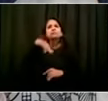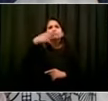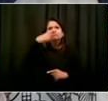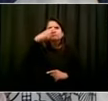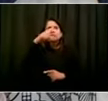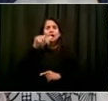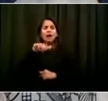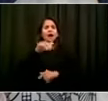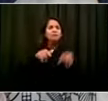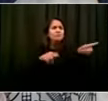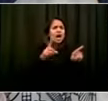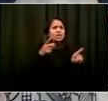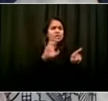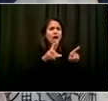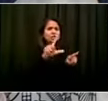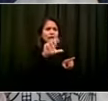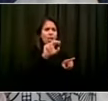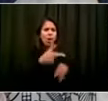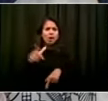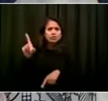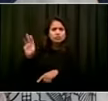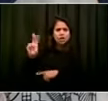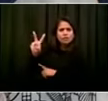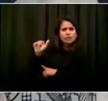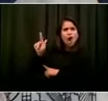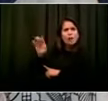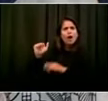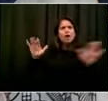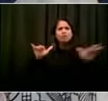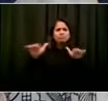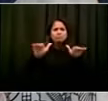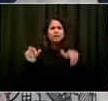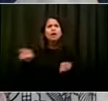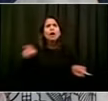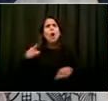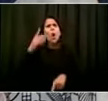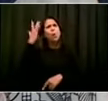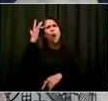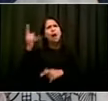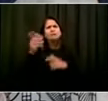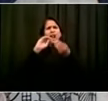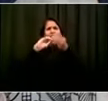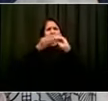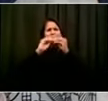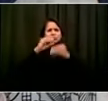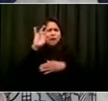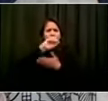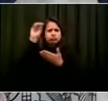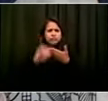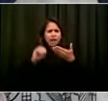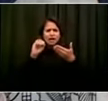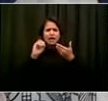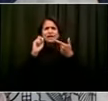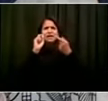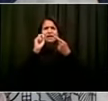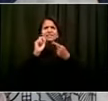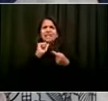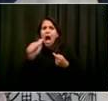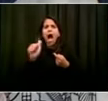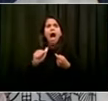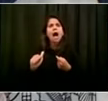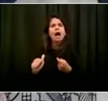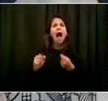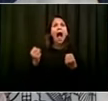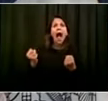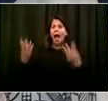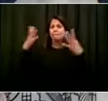rather than, say, case rate in the particular zip code. Absolutely. Dr. Varma, Dr. Choksi, you